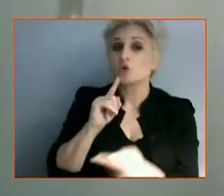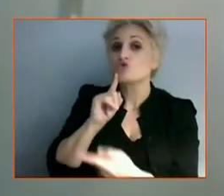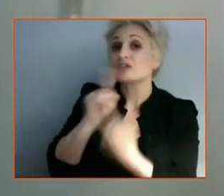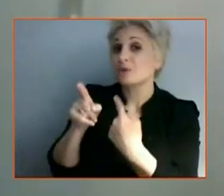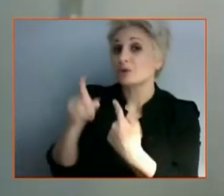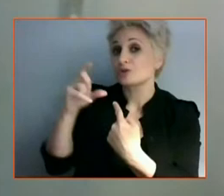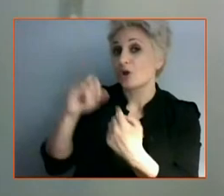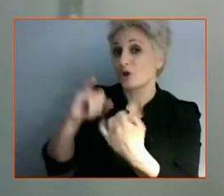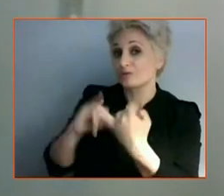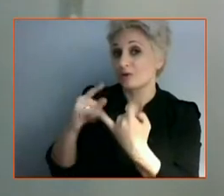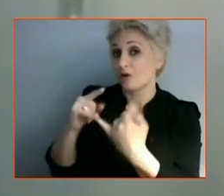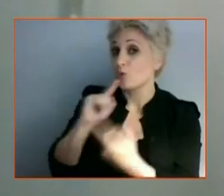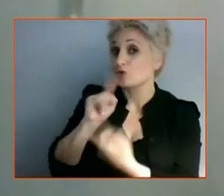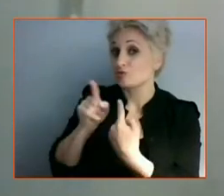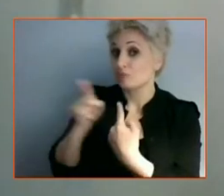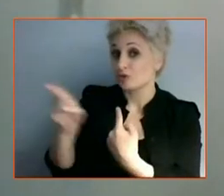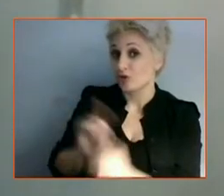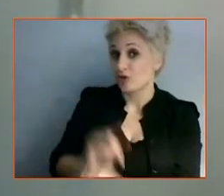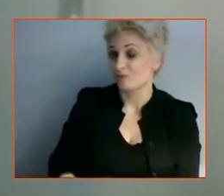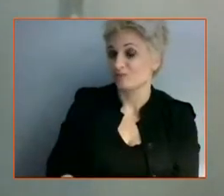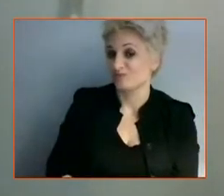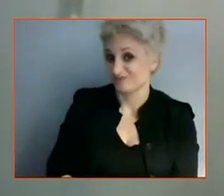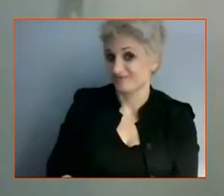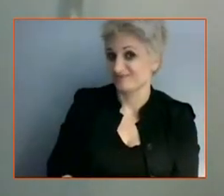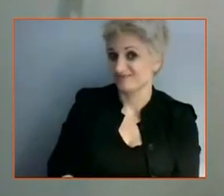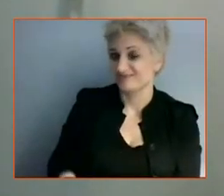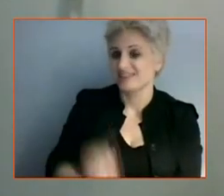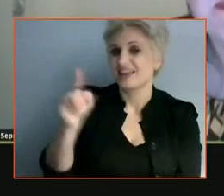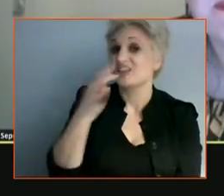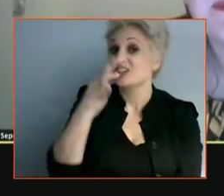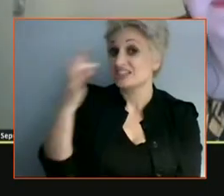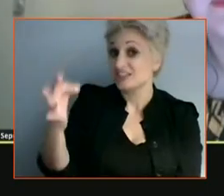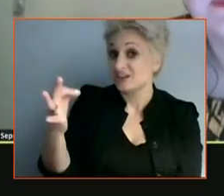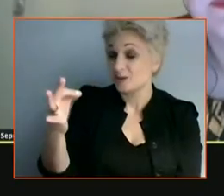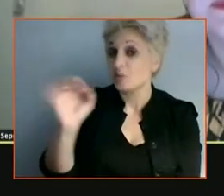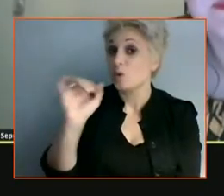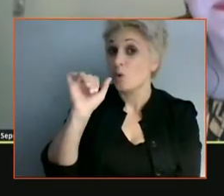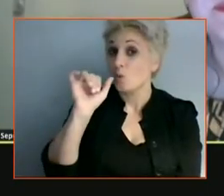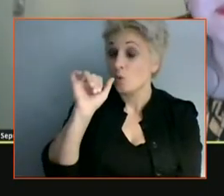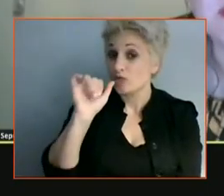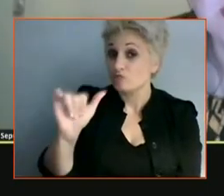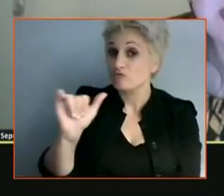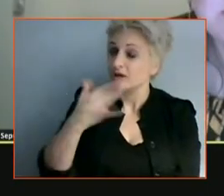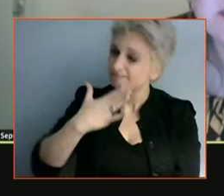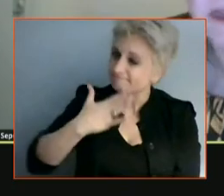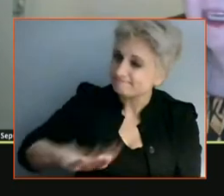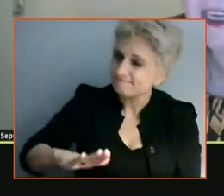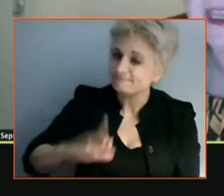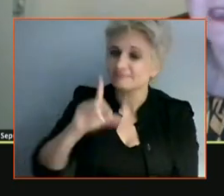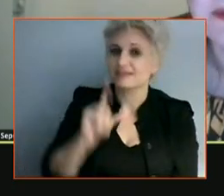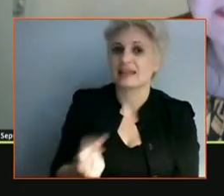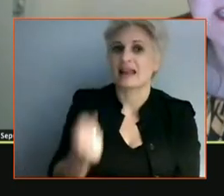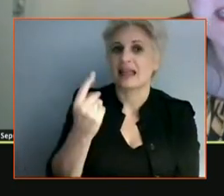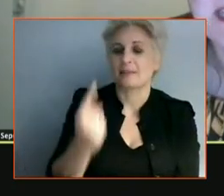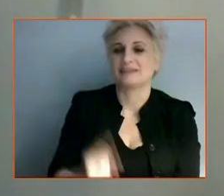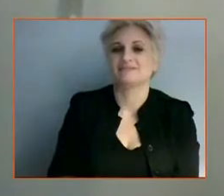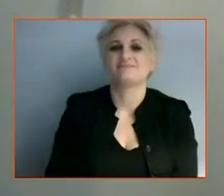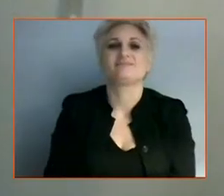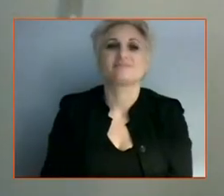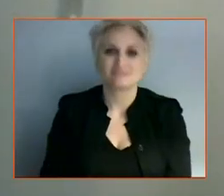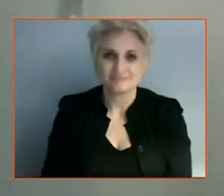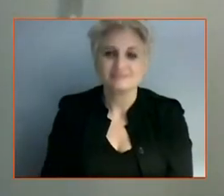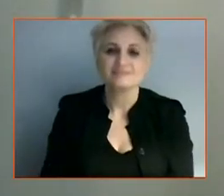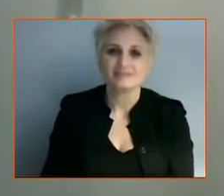Chlöe Swarbrick's suggestion that with the right will, things can be done. Oh, absolutely. And I think we've seen that